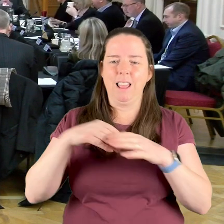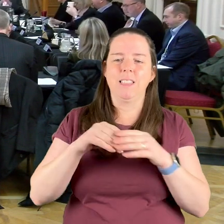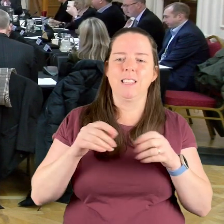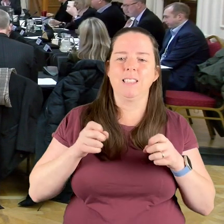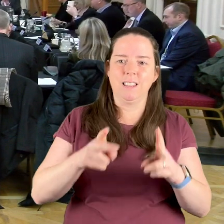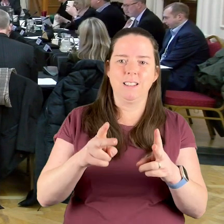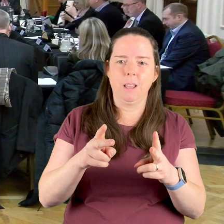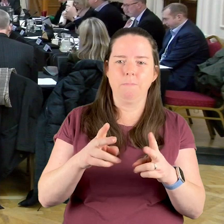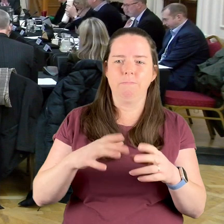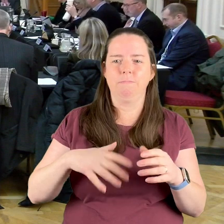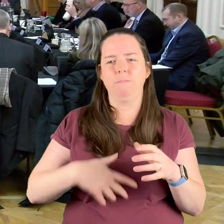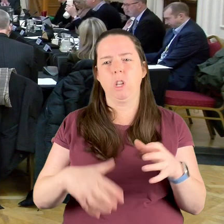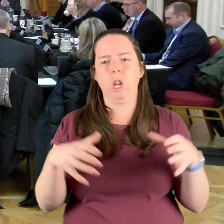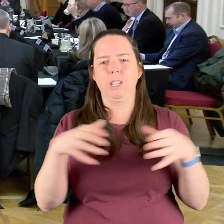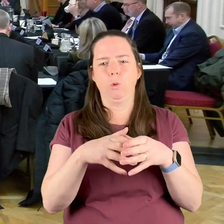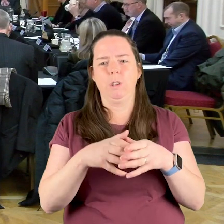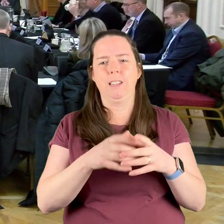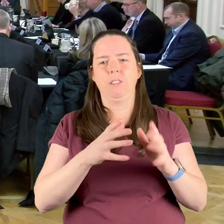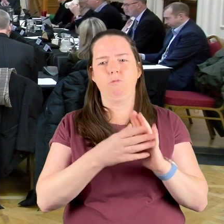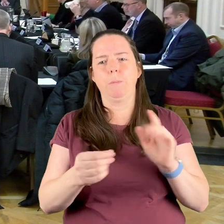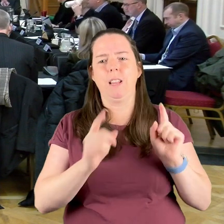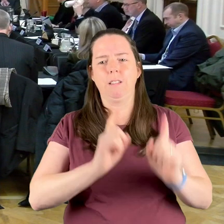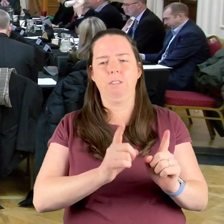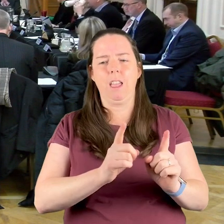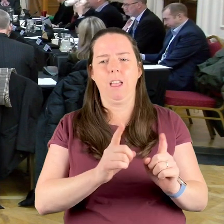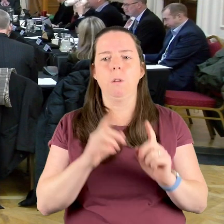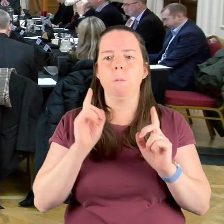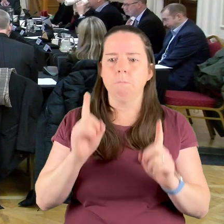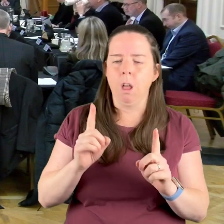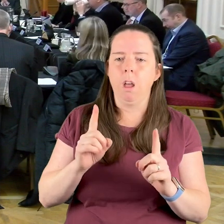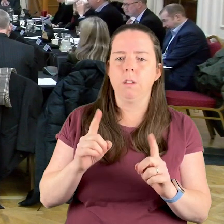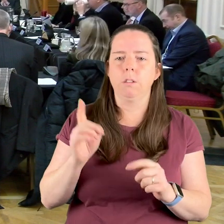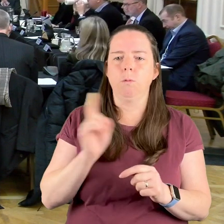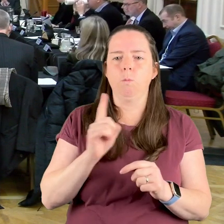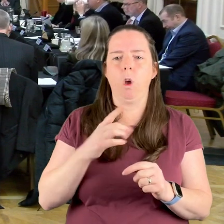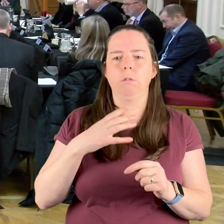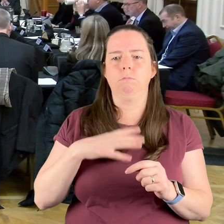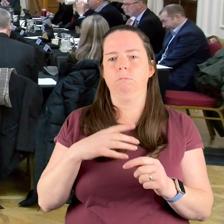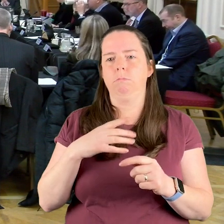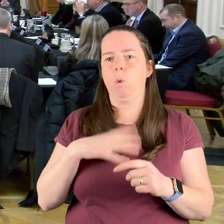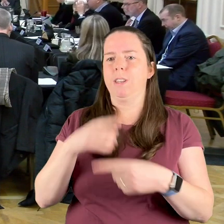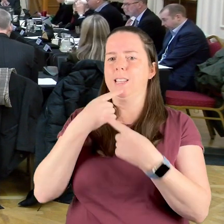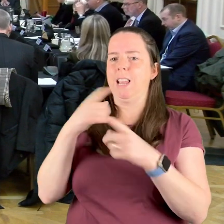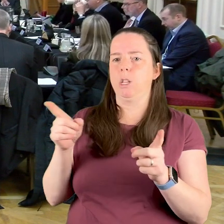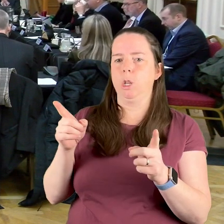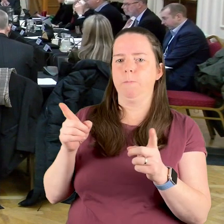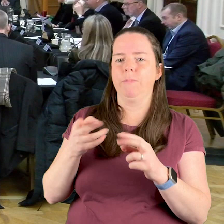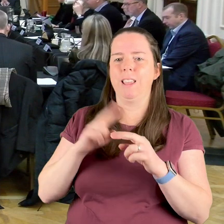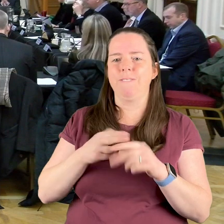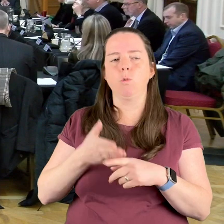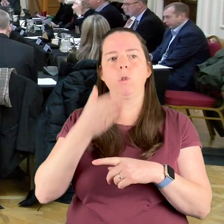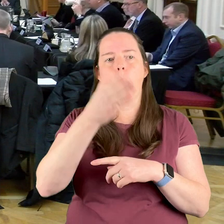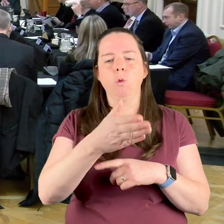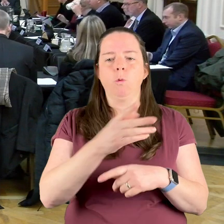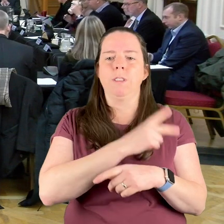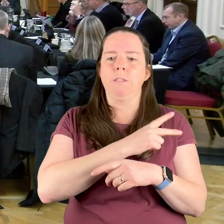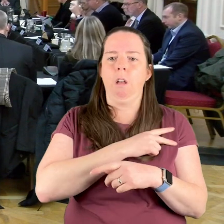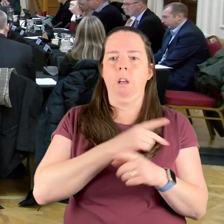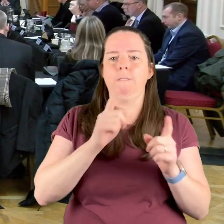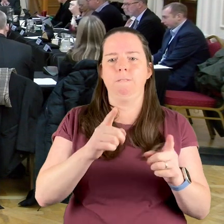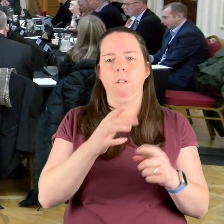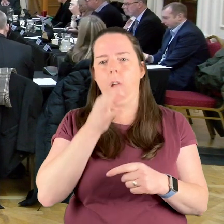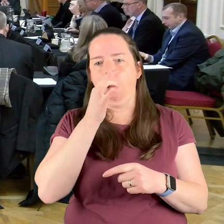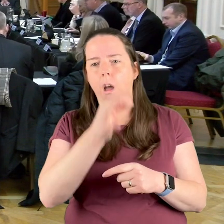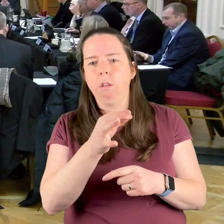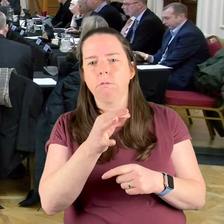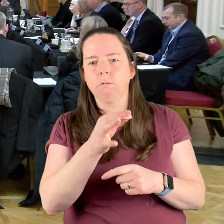everybody in the system. All the maternity units are represented in that. But what I would say to you is that if you go to